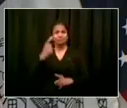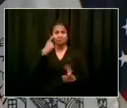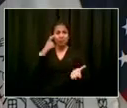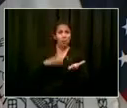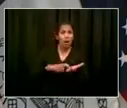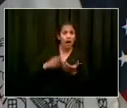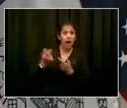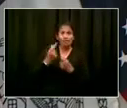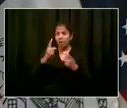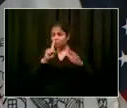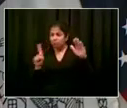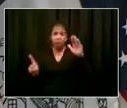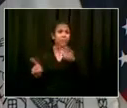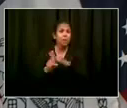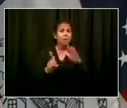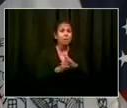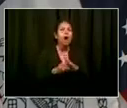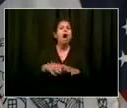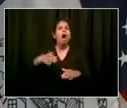and we have to keep the city moving forward.